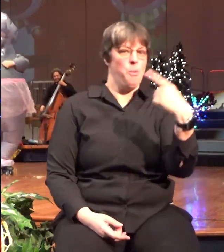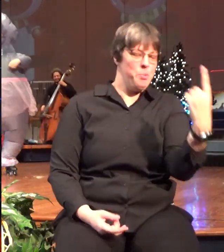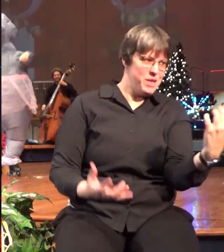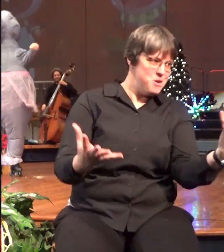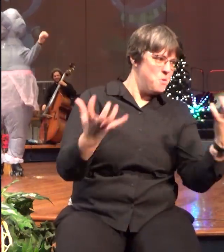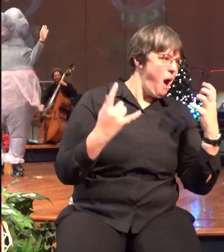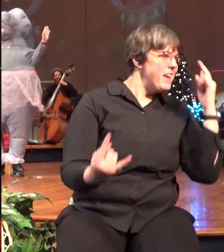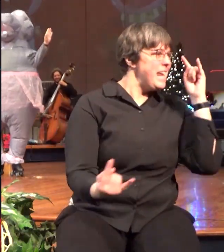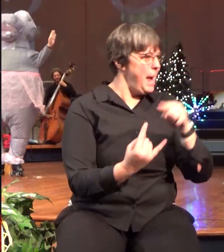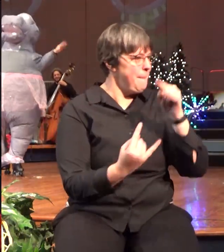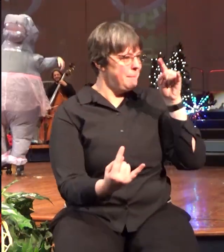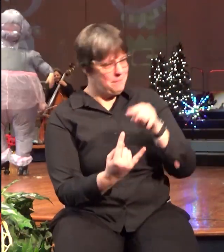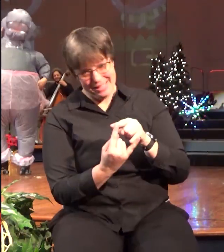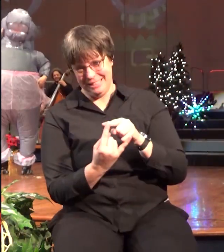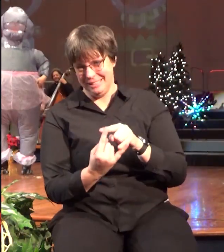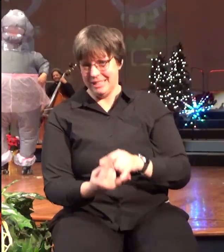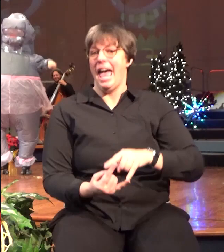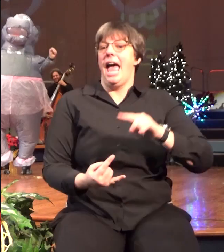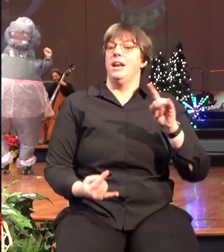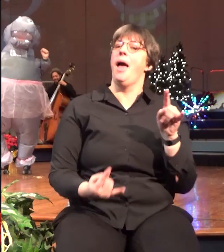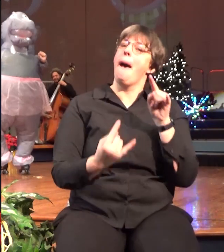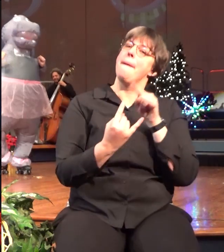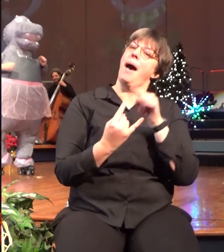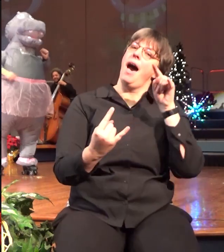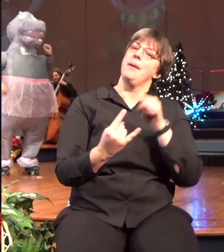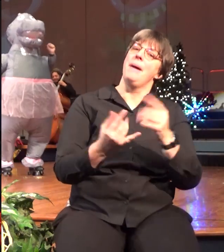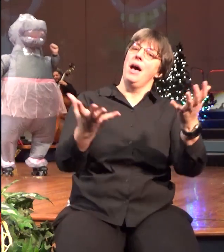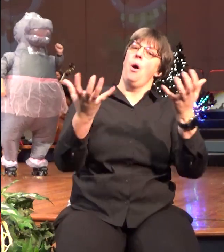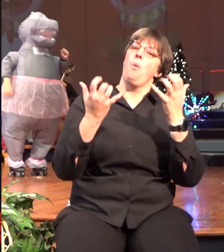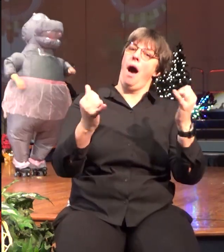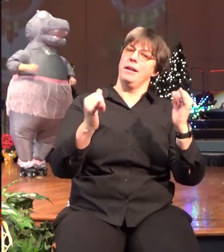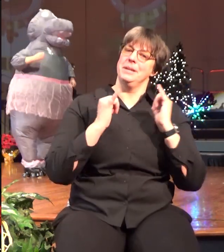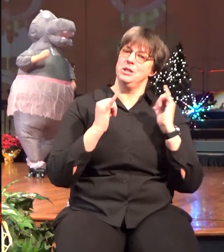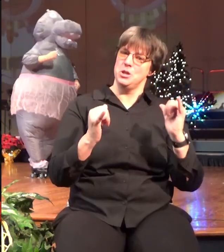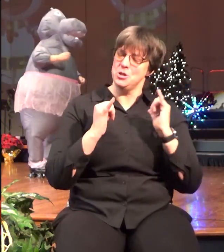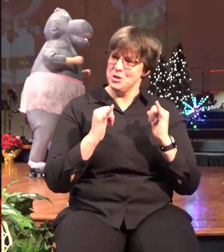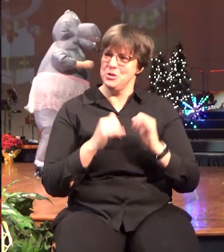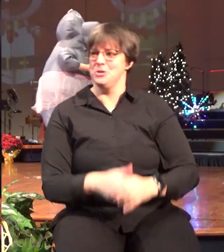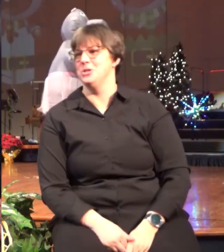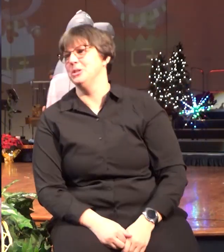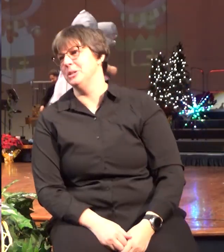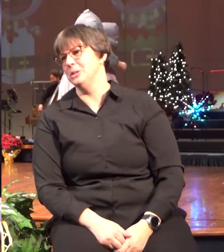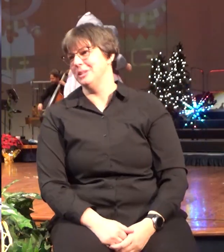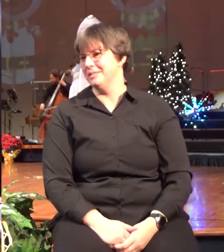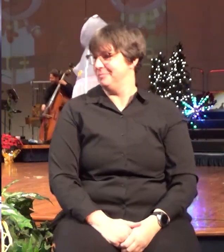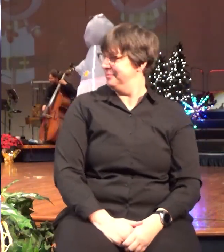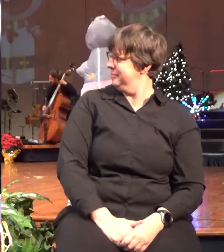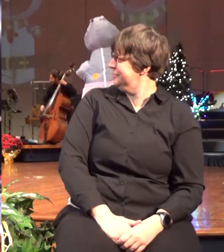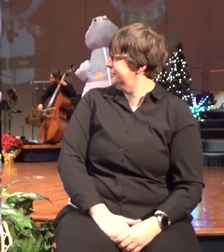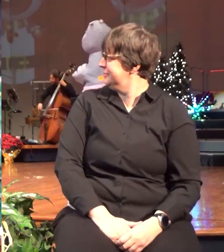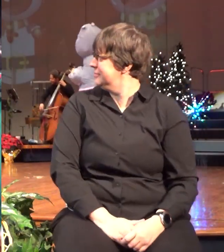want hippopotamuses, and hippopotamuses like me too.